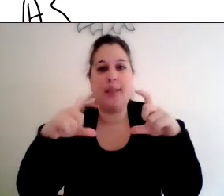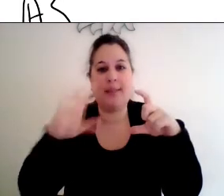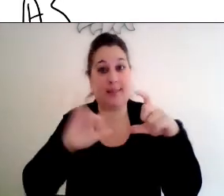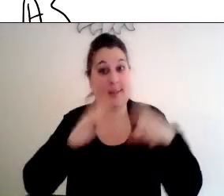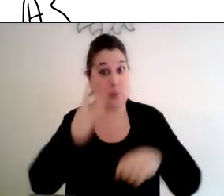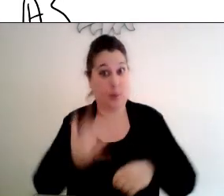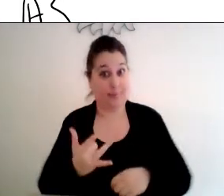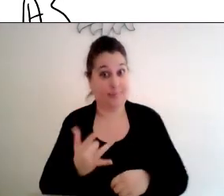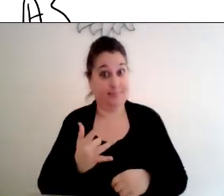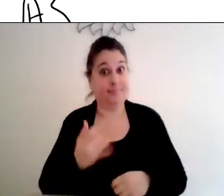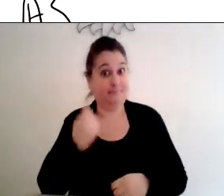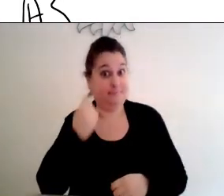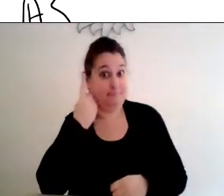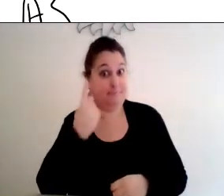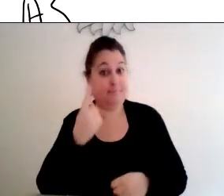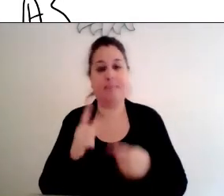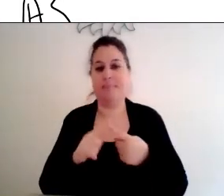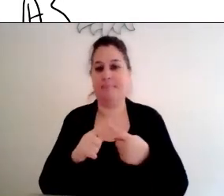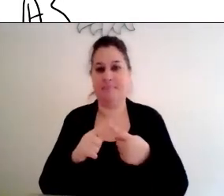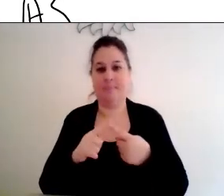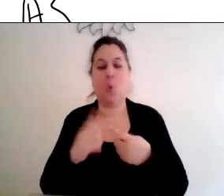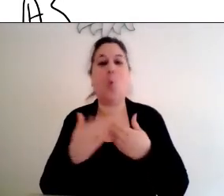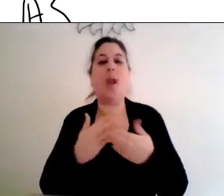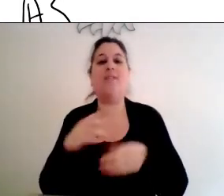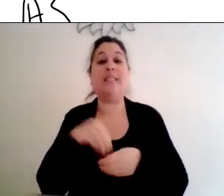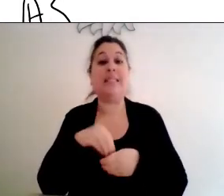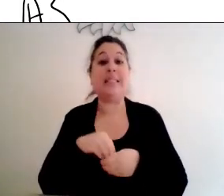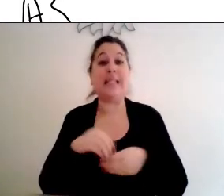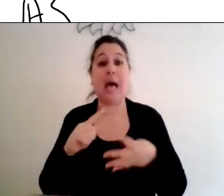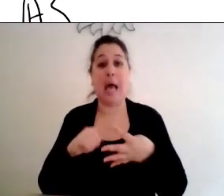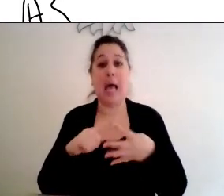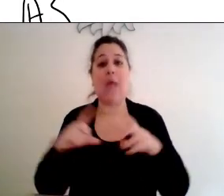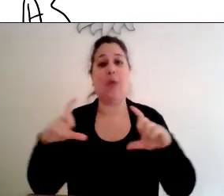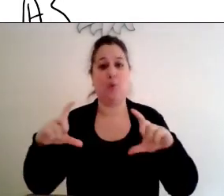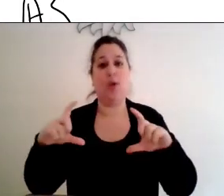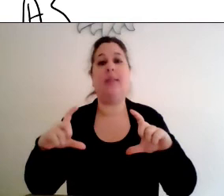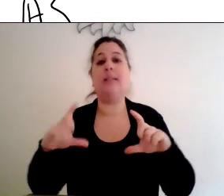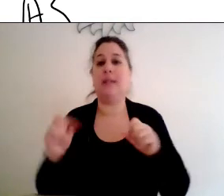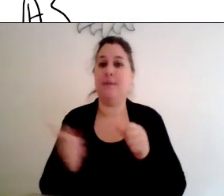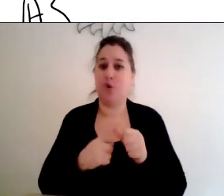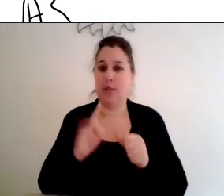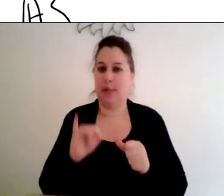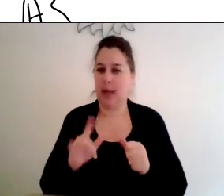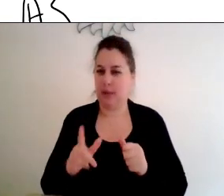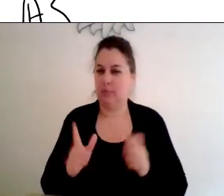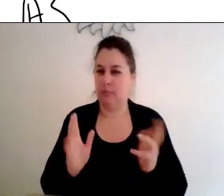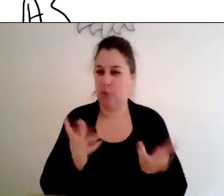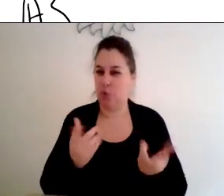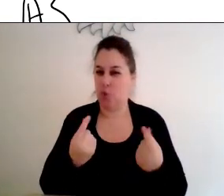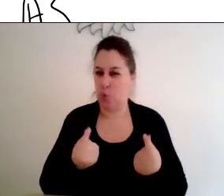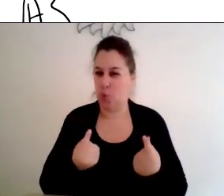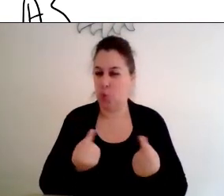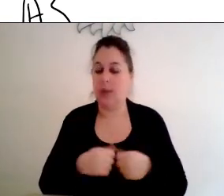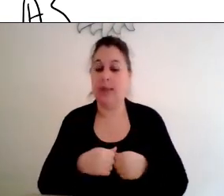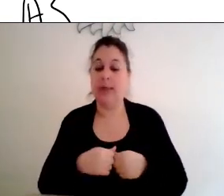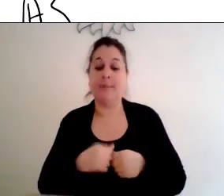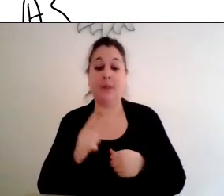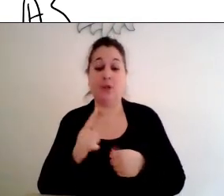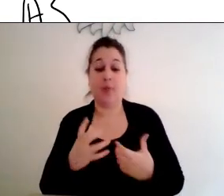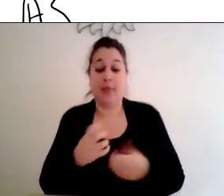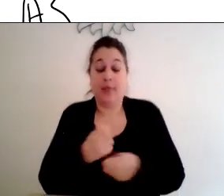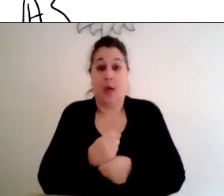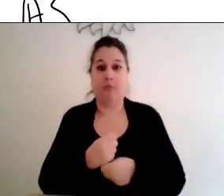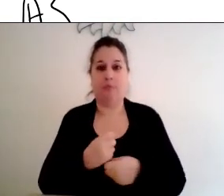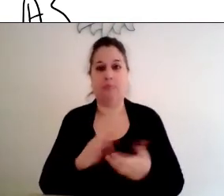I don't have those parentheses anymore because I just did what's inside of them. So now we have 7 plus 36 divided